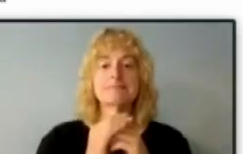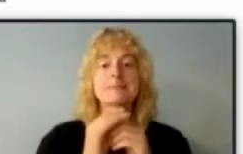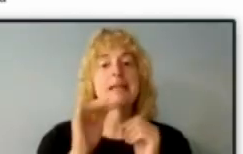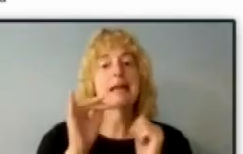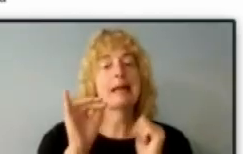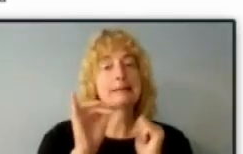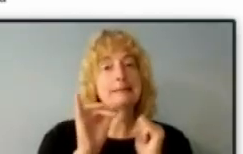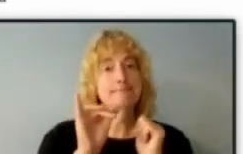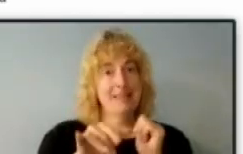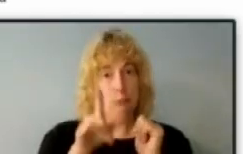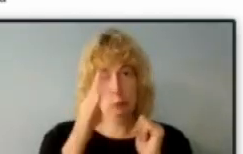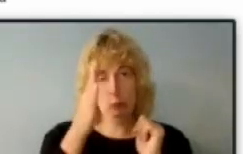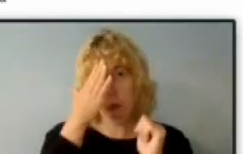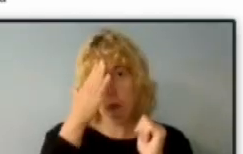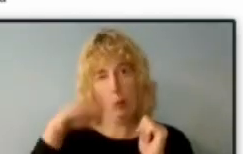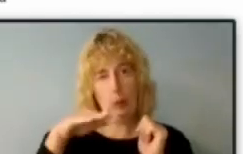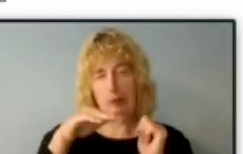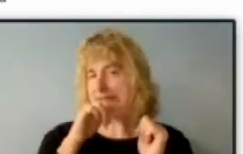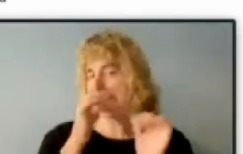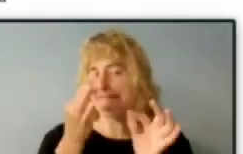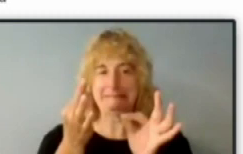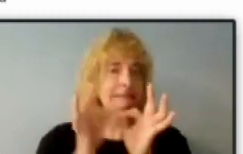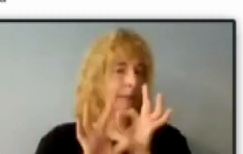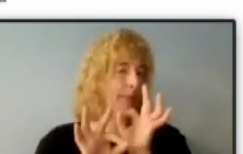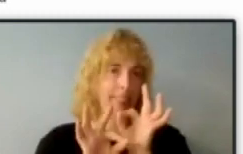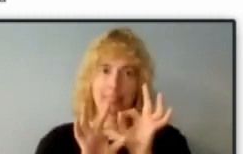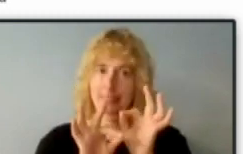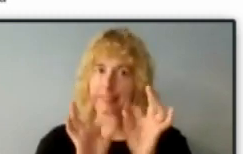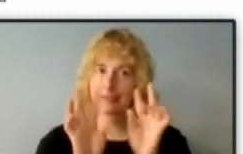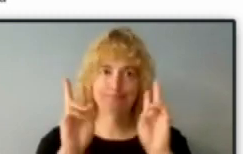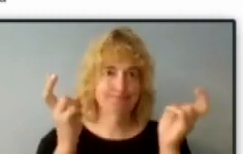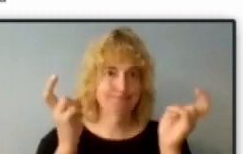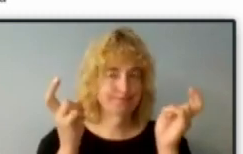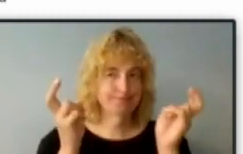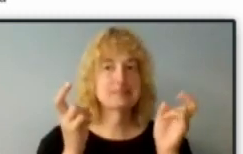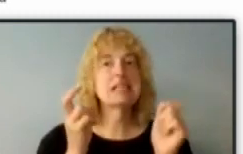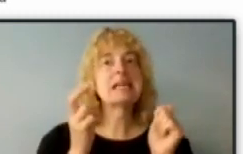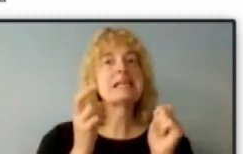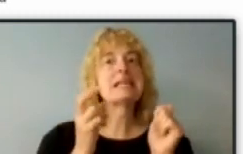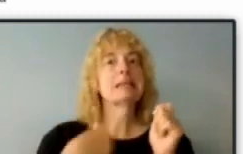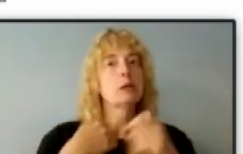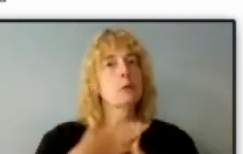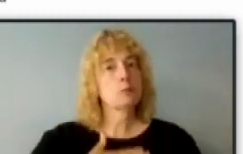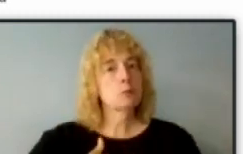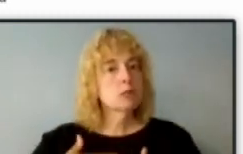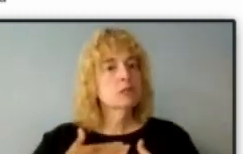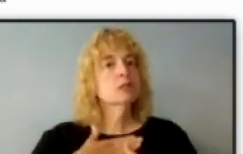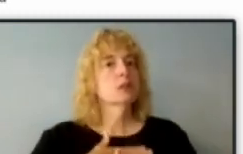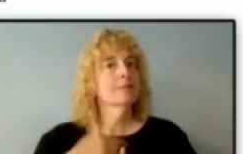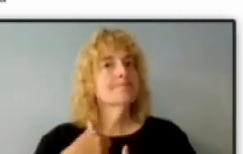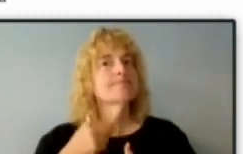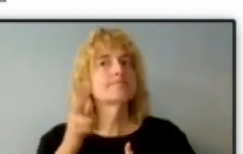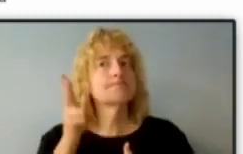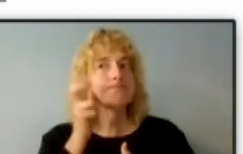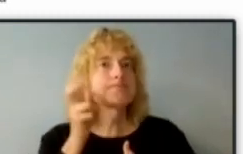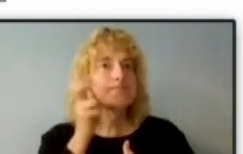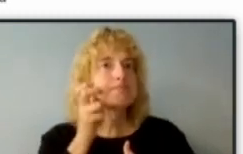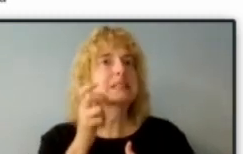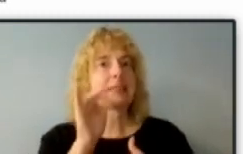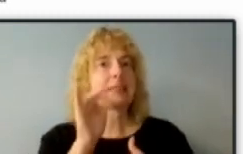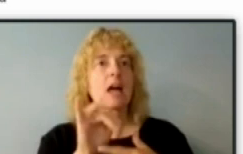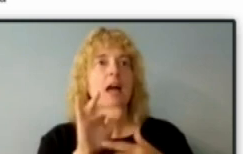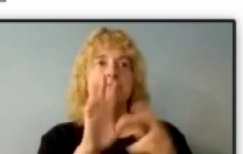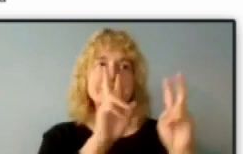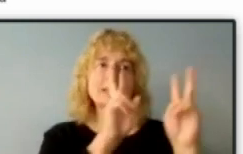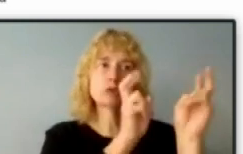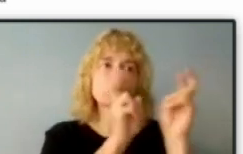simple topic, and I so appreciate what I've heard so far about the issues that are there. And